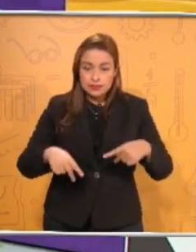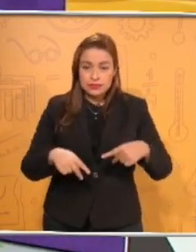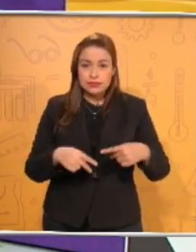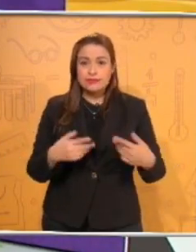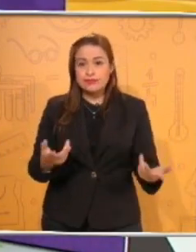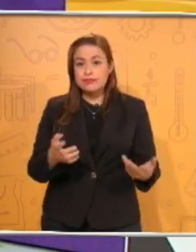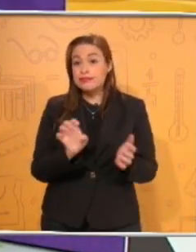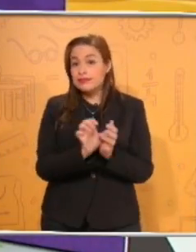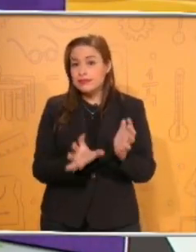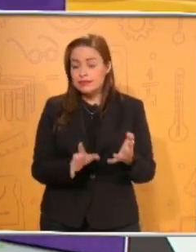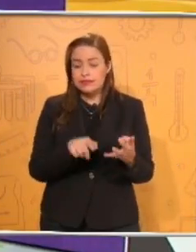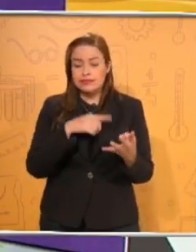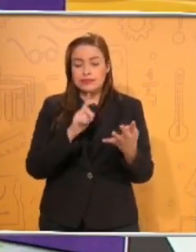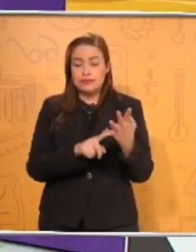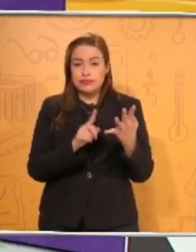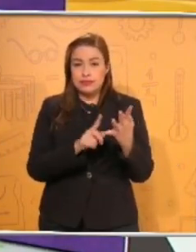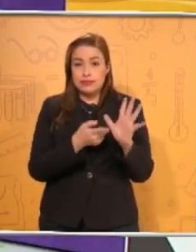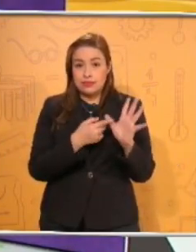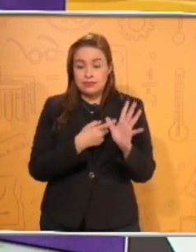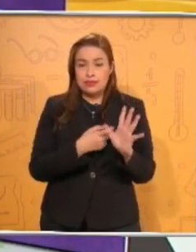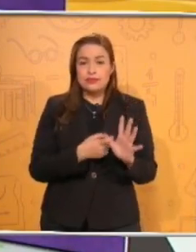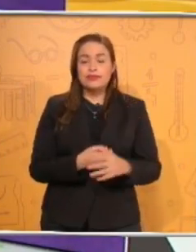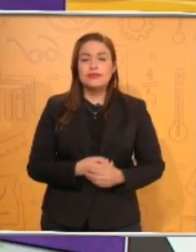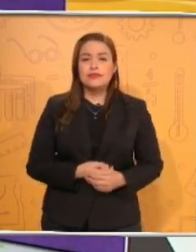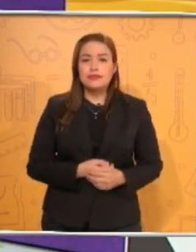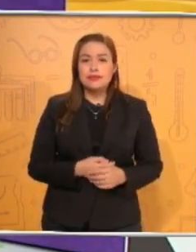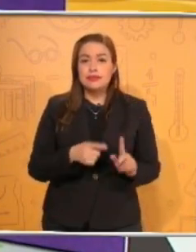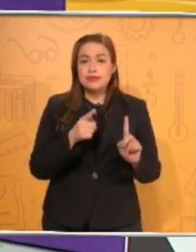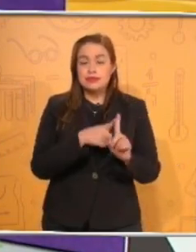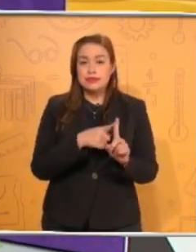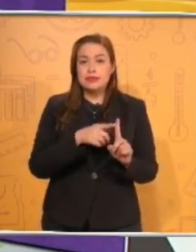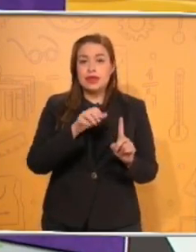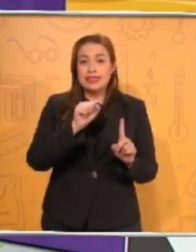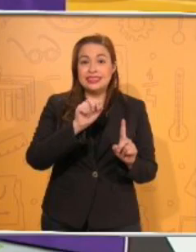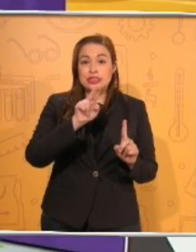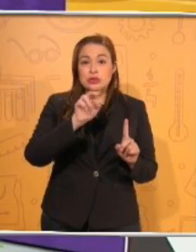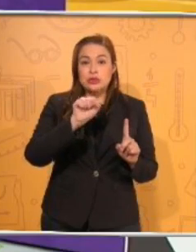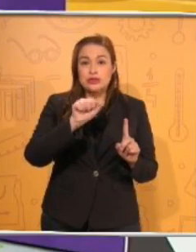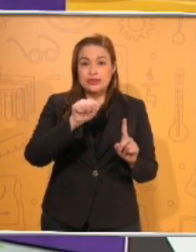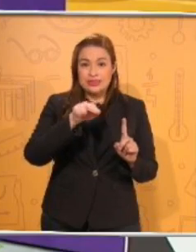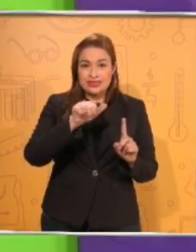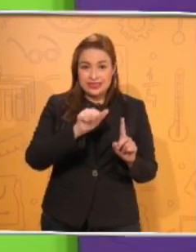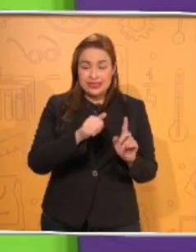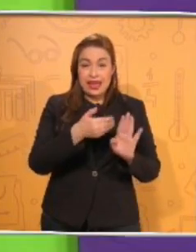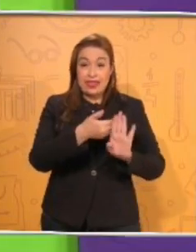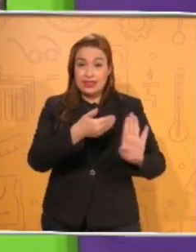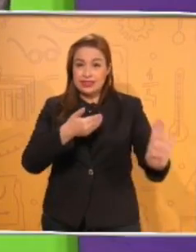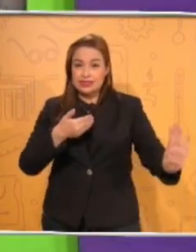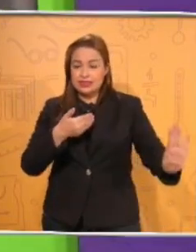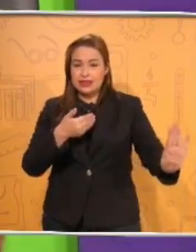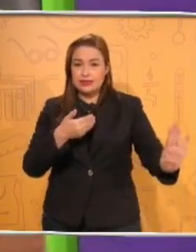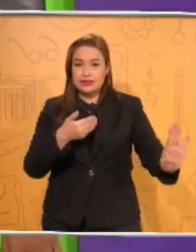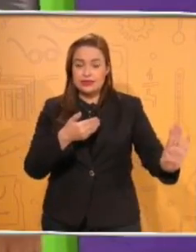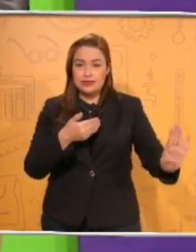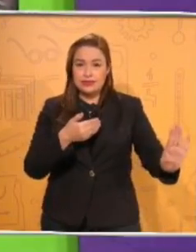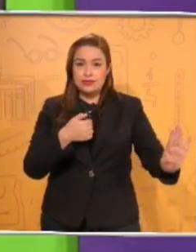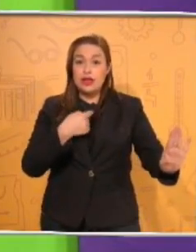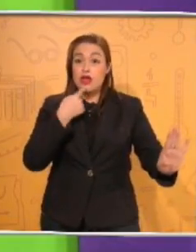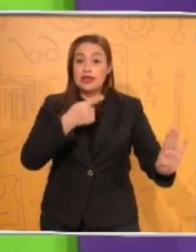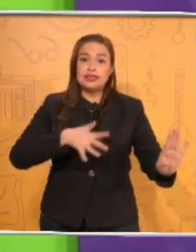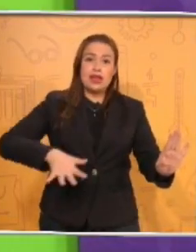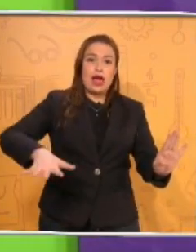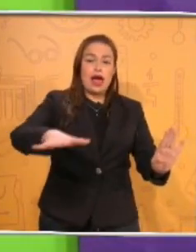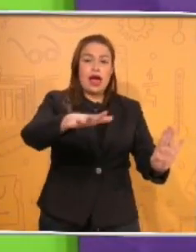Susana Distancia. Susana Distancia was inviting us to respect